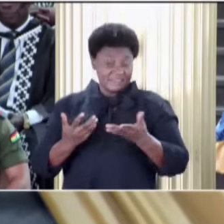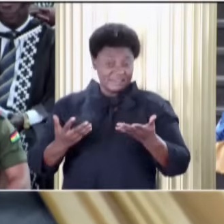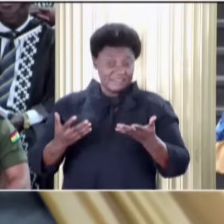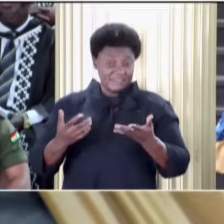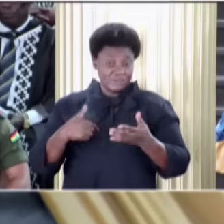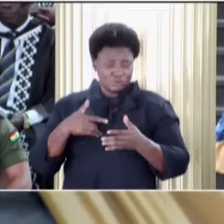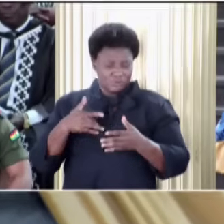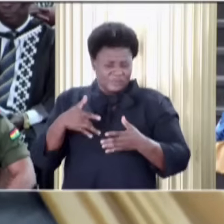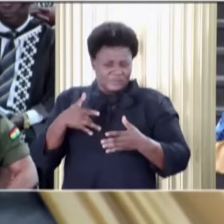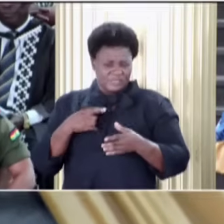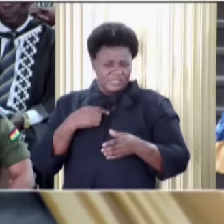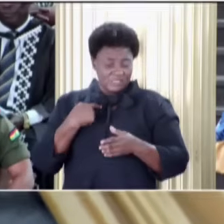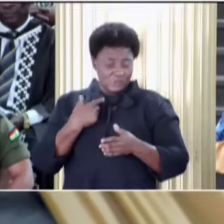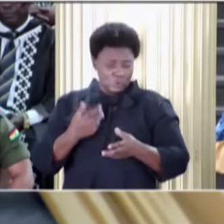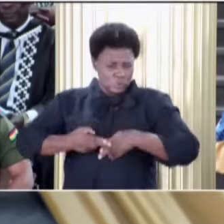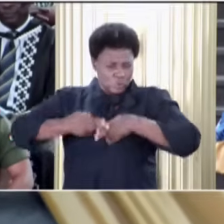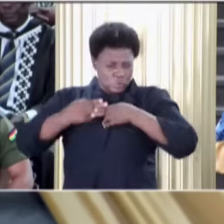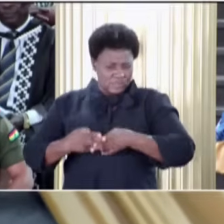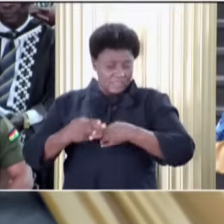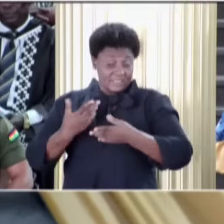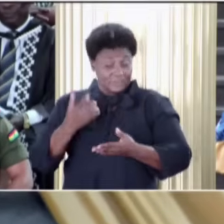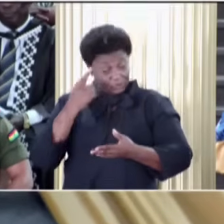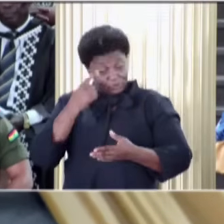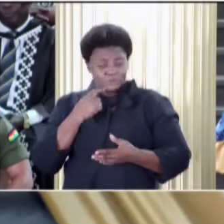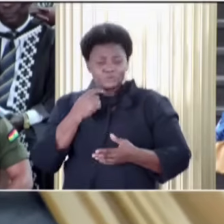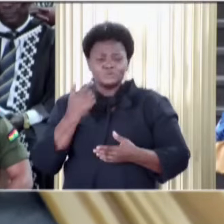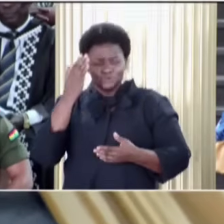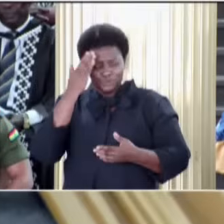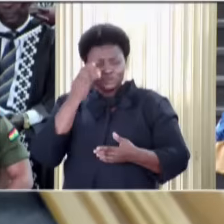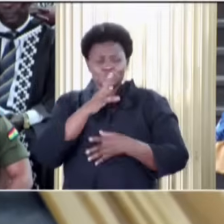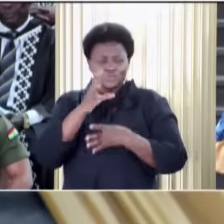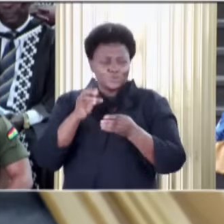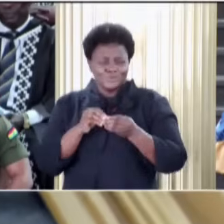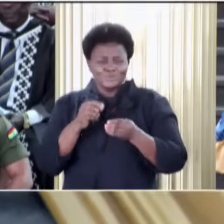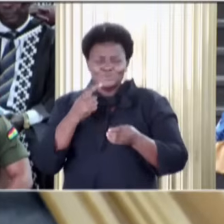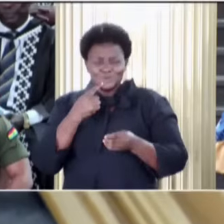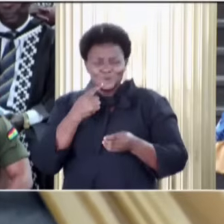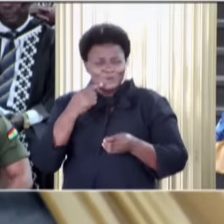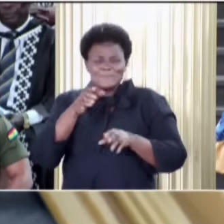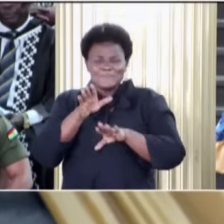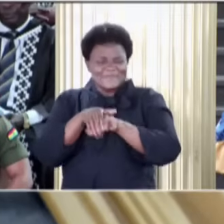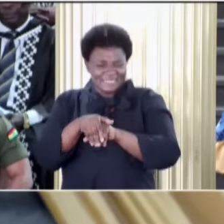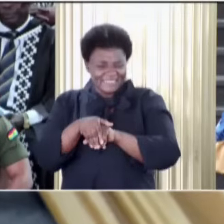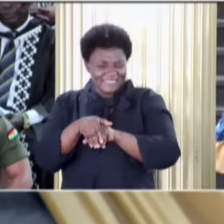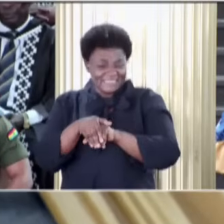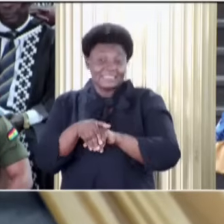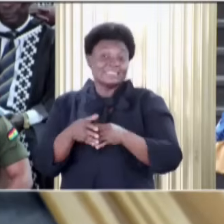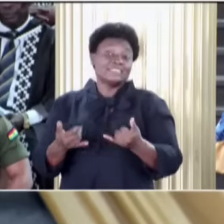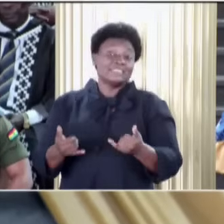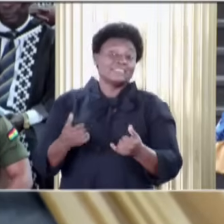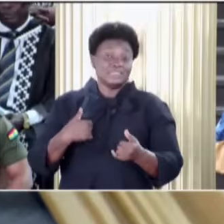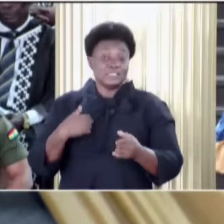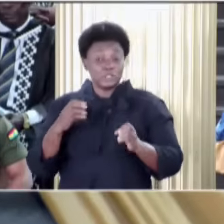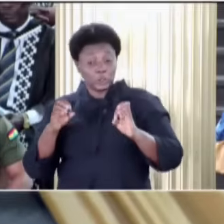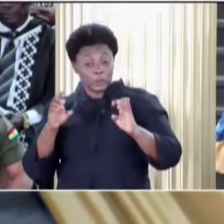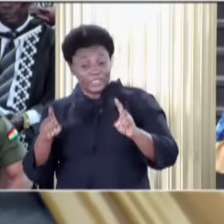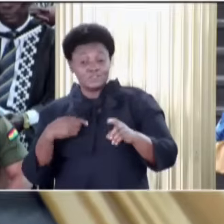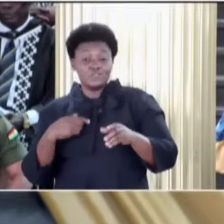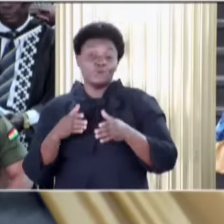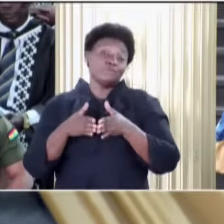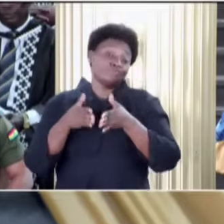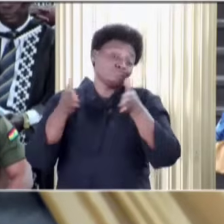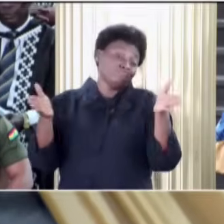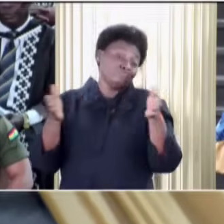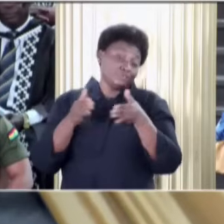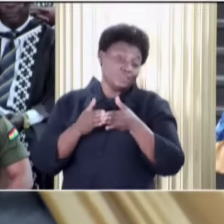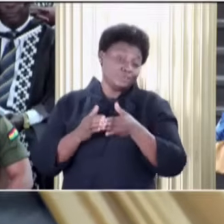should feel the weight of knowing that you can no longer pretend that now that you're educated, you have been exposed, you're